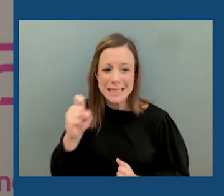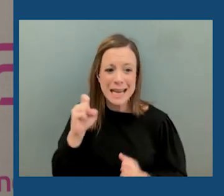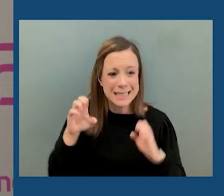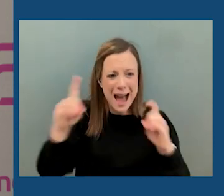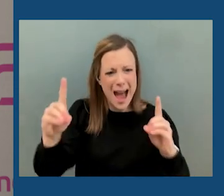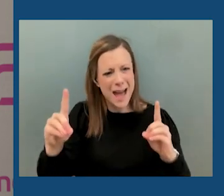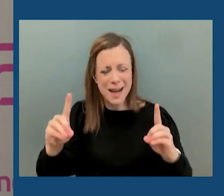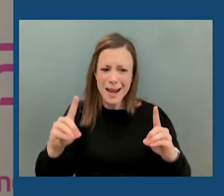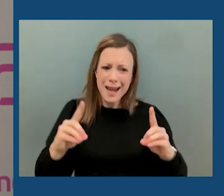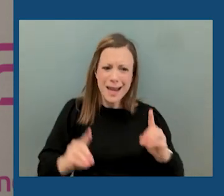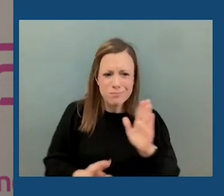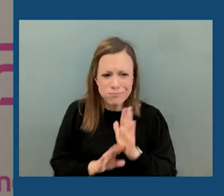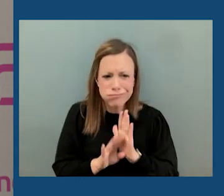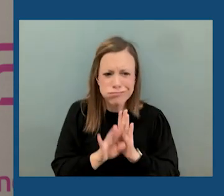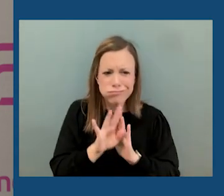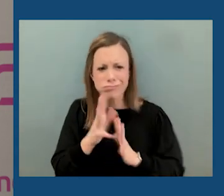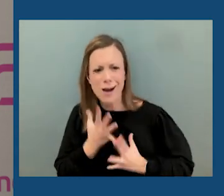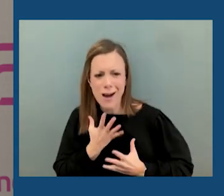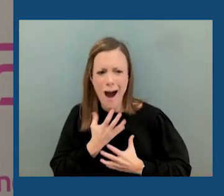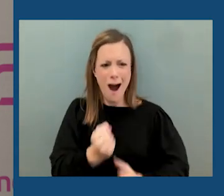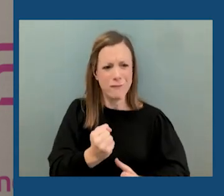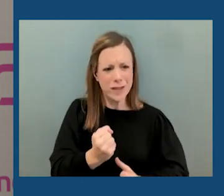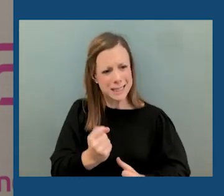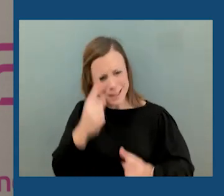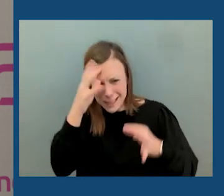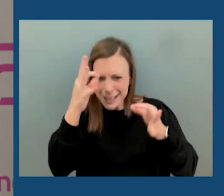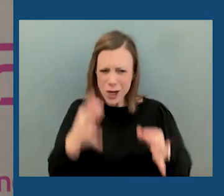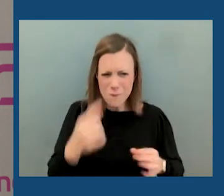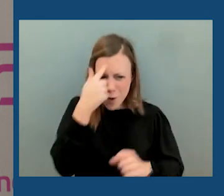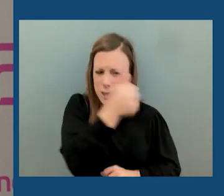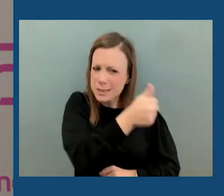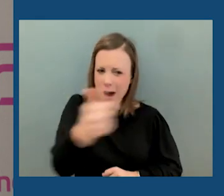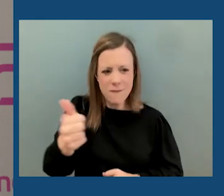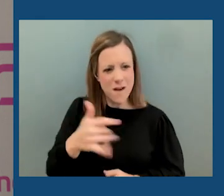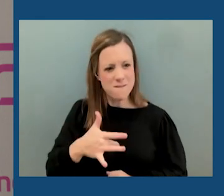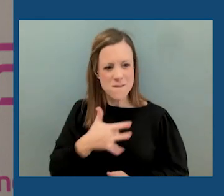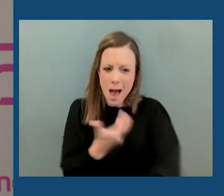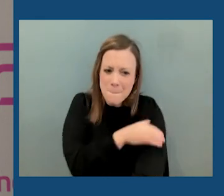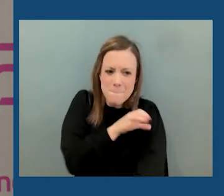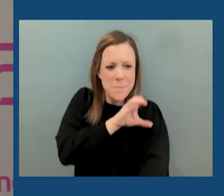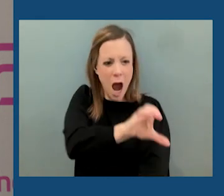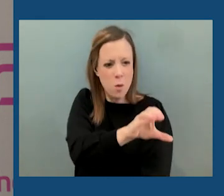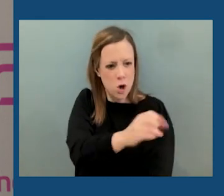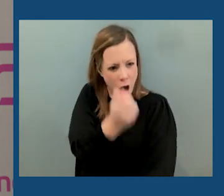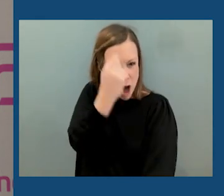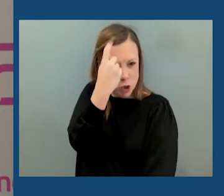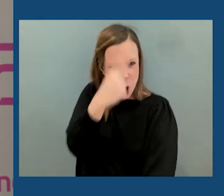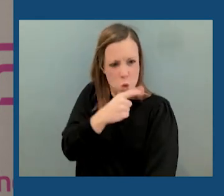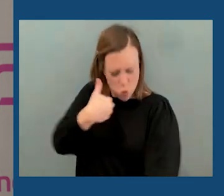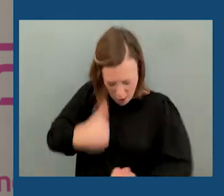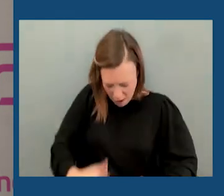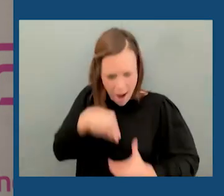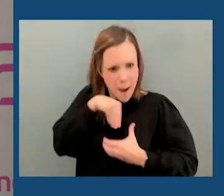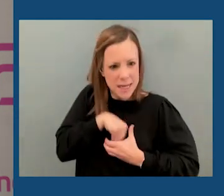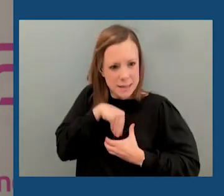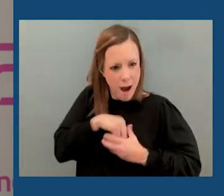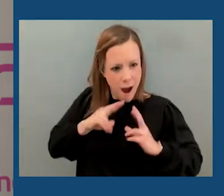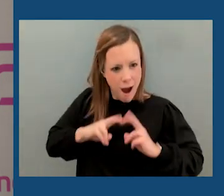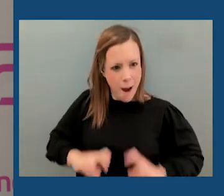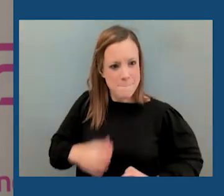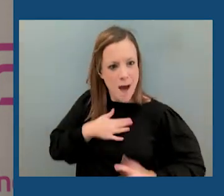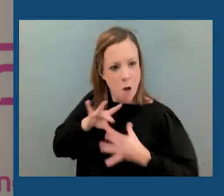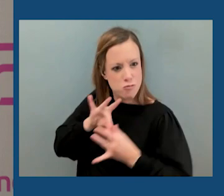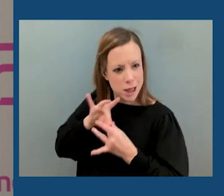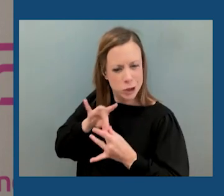builds autonomy, it creates more well-rounded folks who understand themselves and their relationships better. When we walk